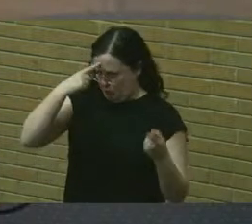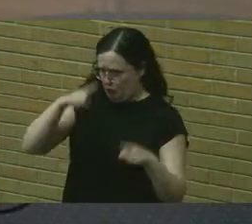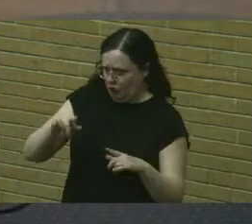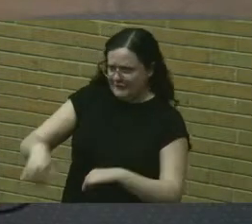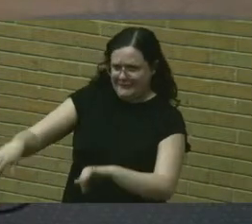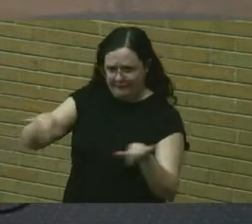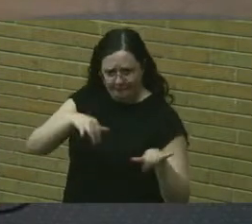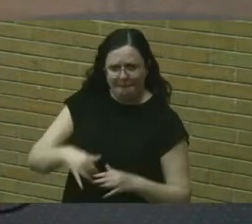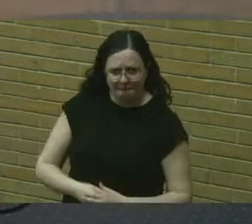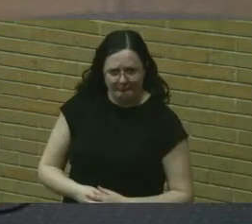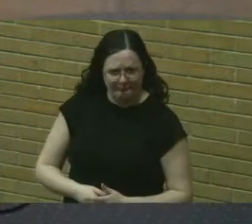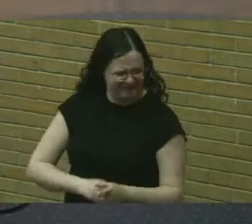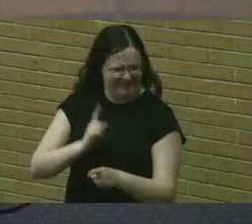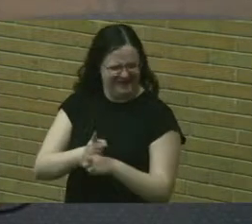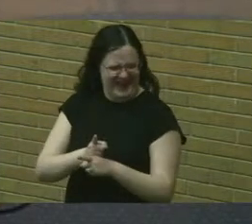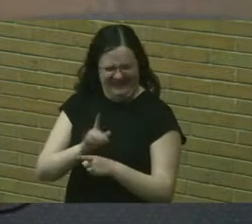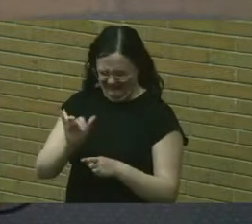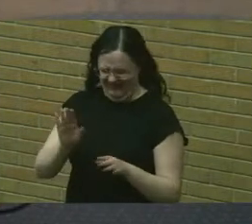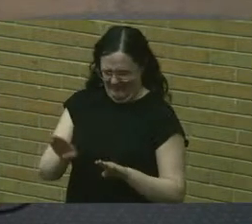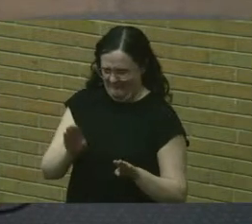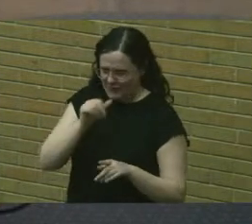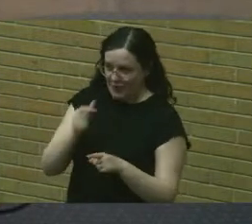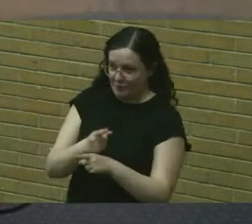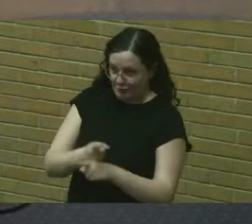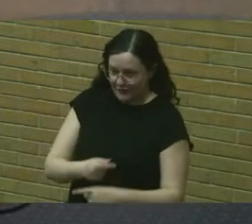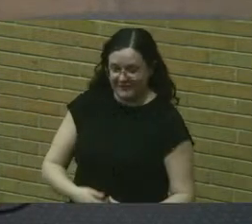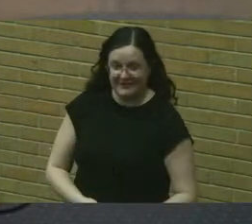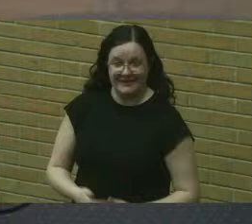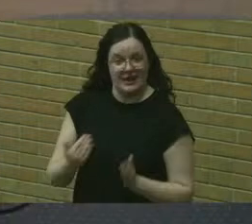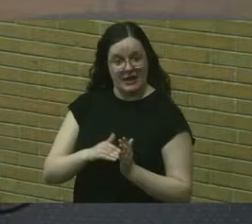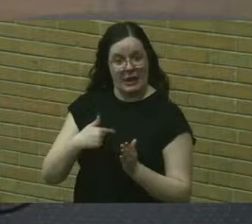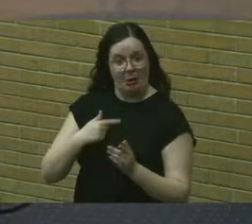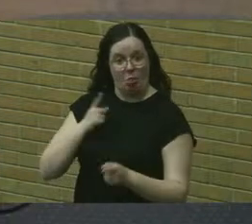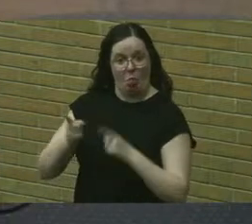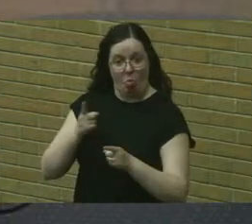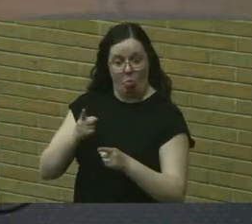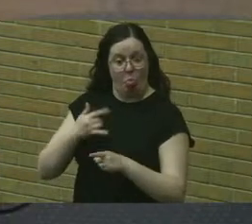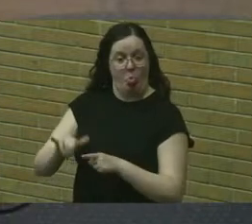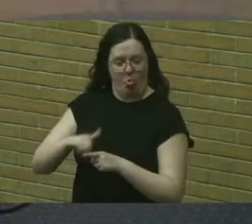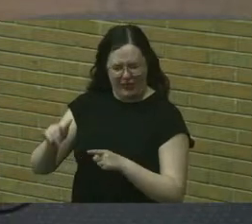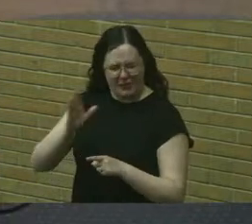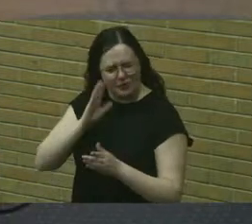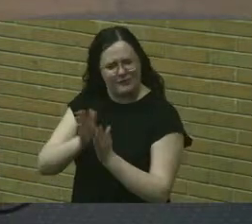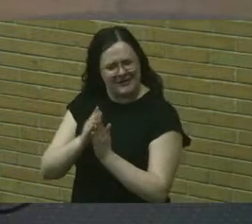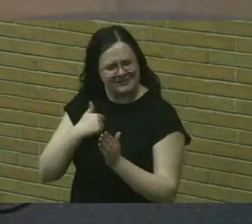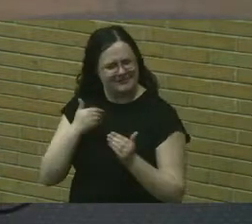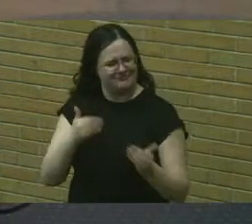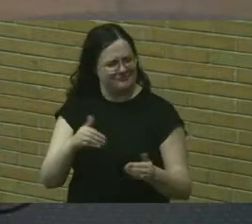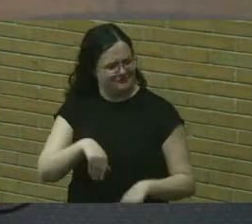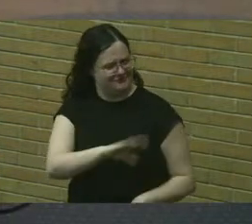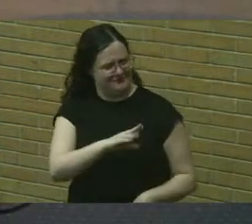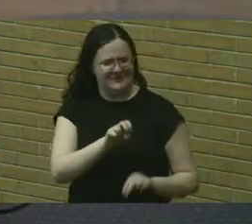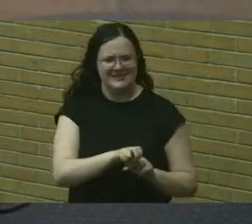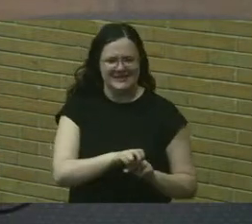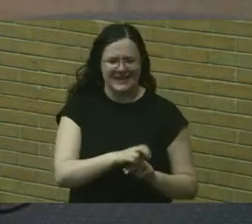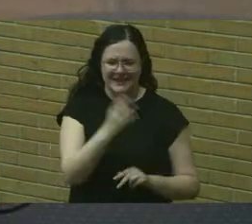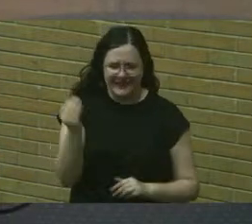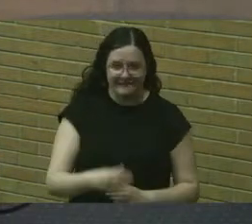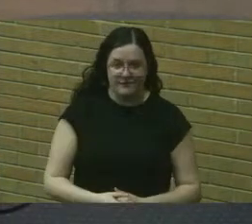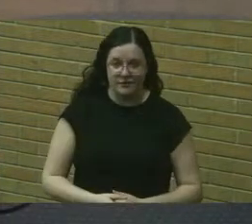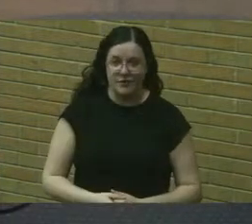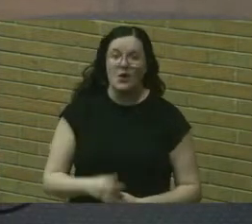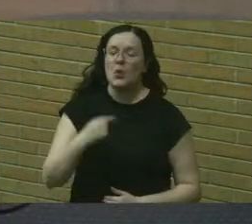and rightly so. I'd probably be asked to sit down or leave because we don't have the right to stand up here and say